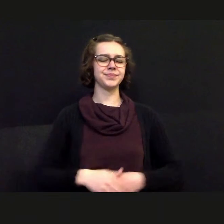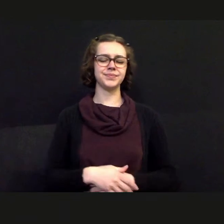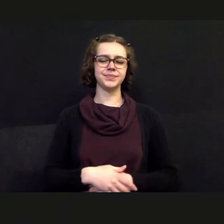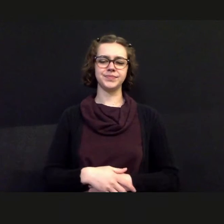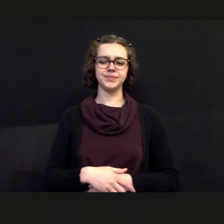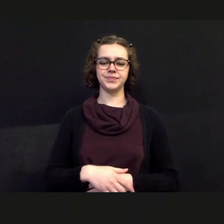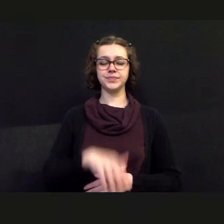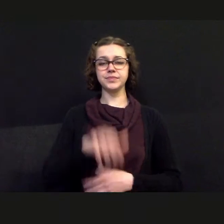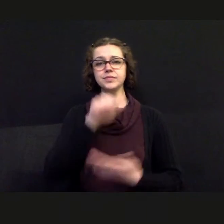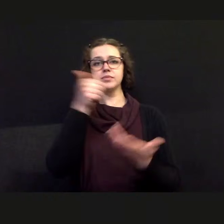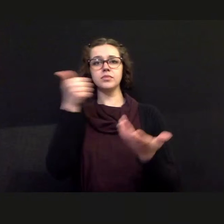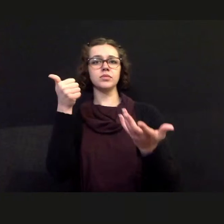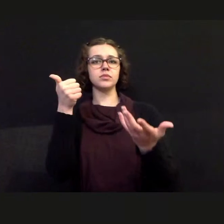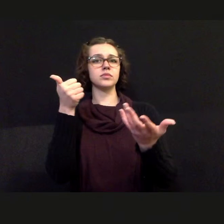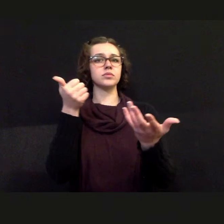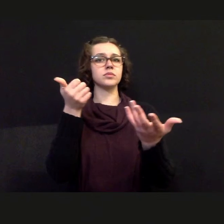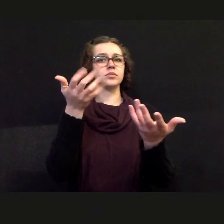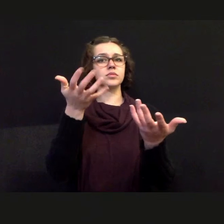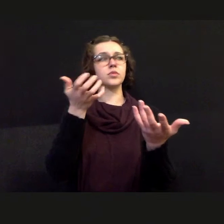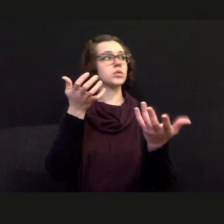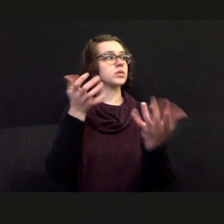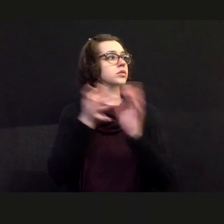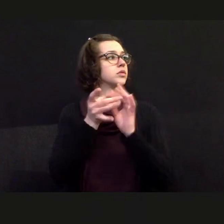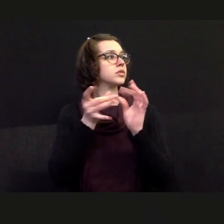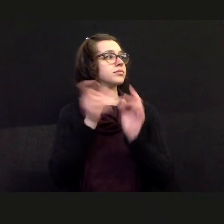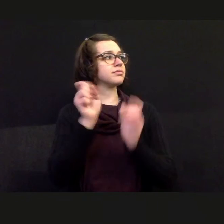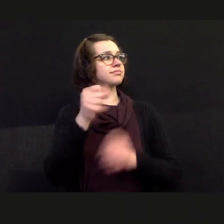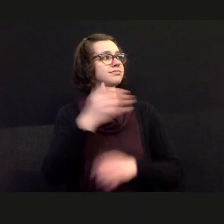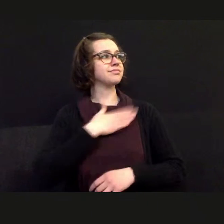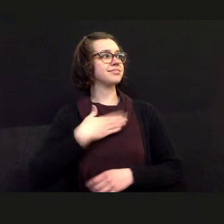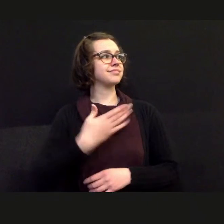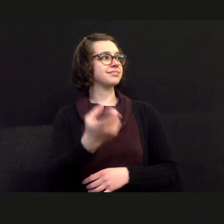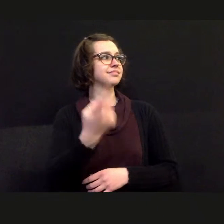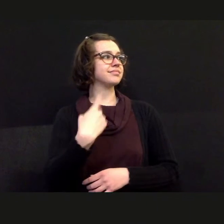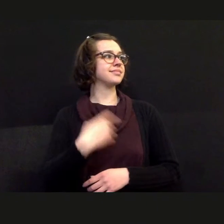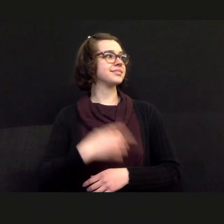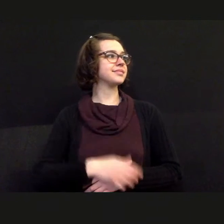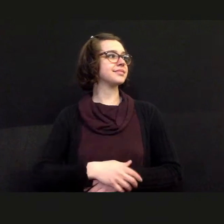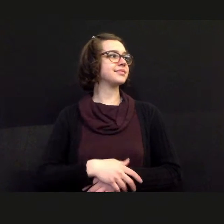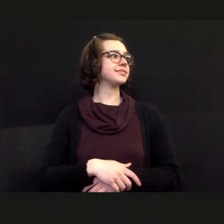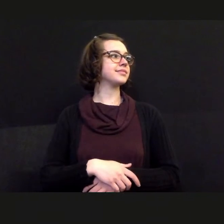Would anyone else like to speak? Yeah, please come on up.